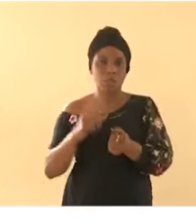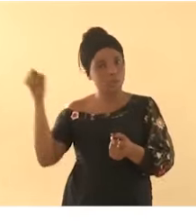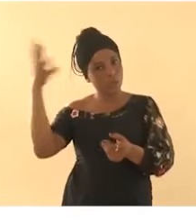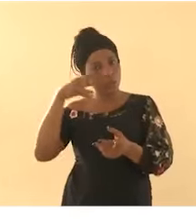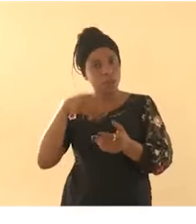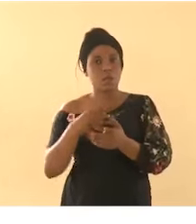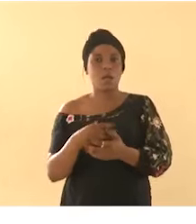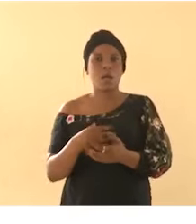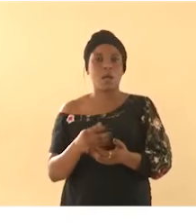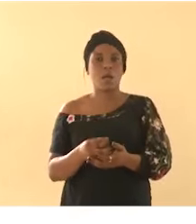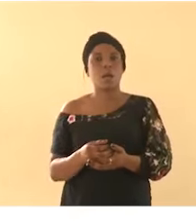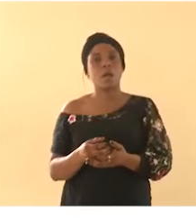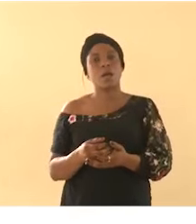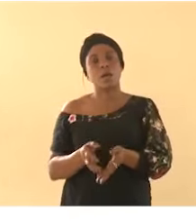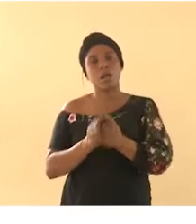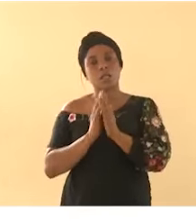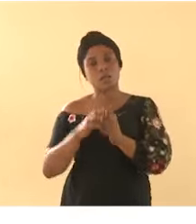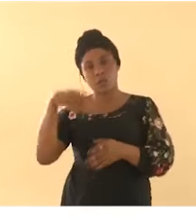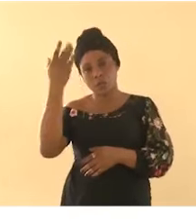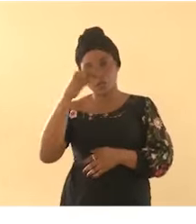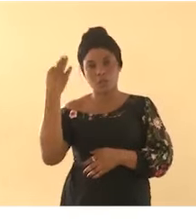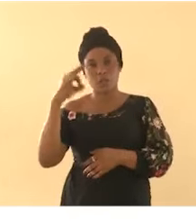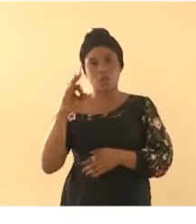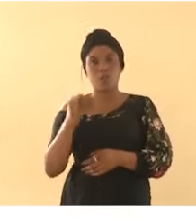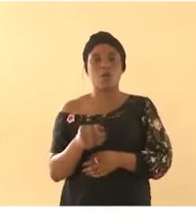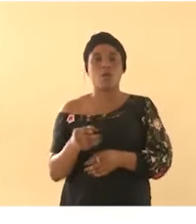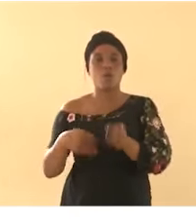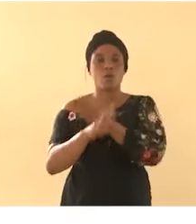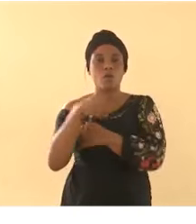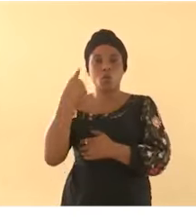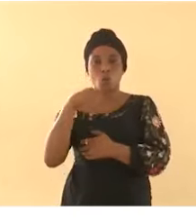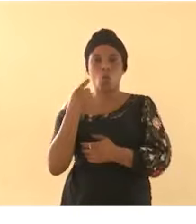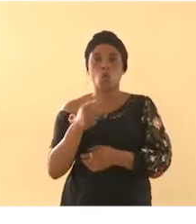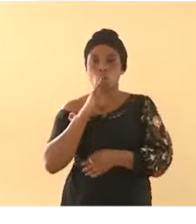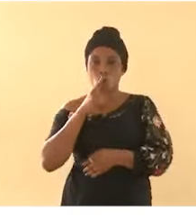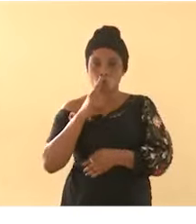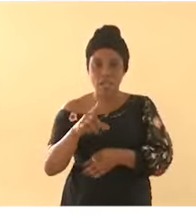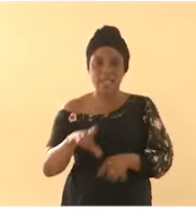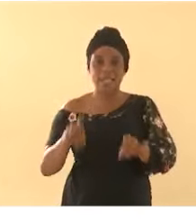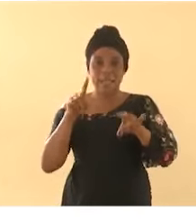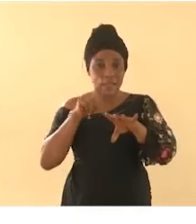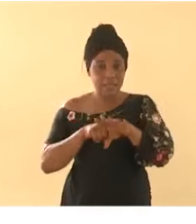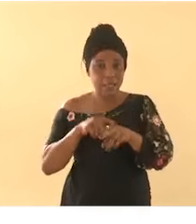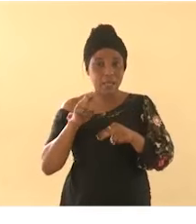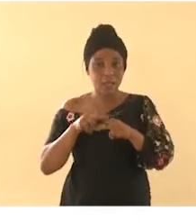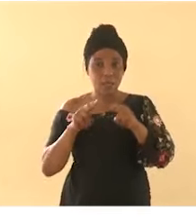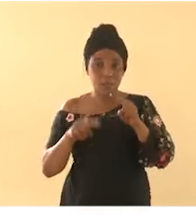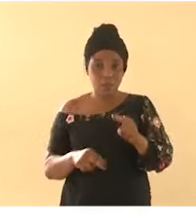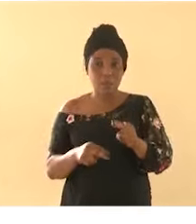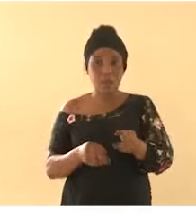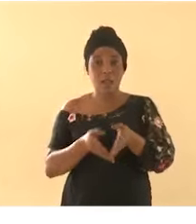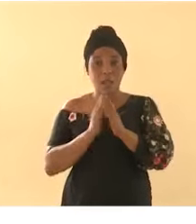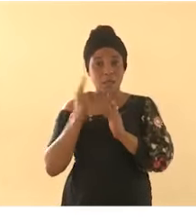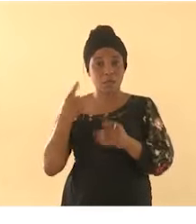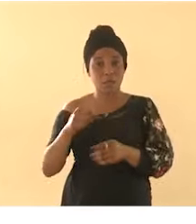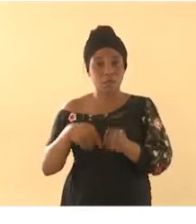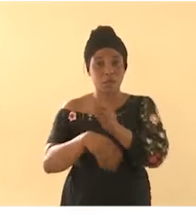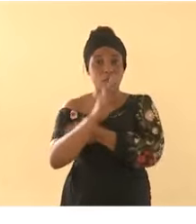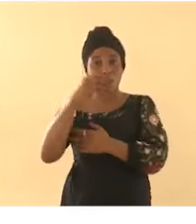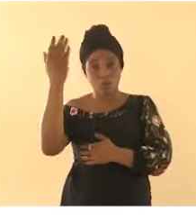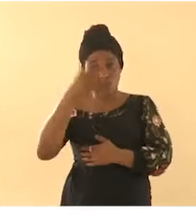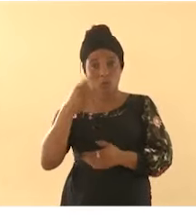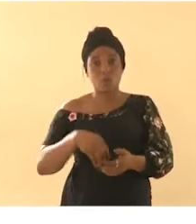hope, how to seek the face of God and be reassured? Any person of faith who really takes time to seek